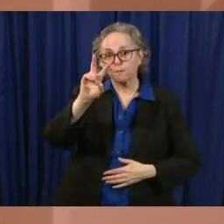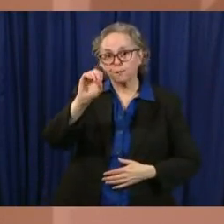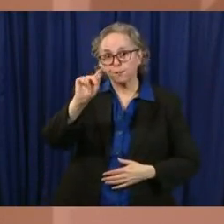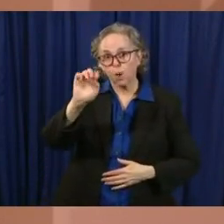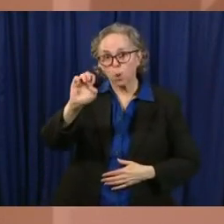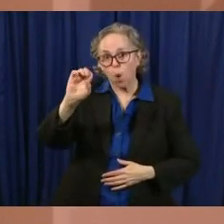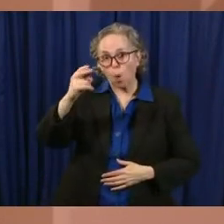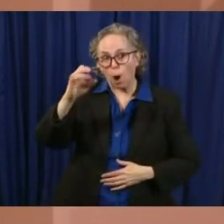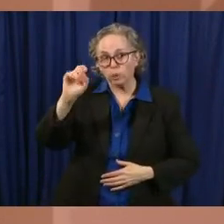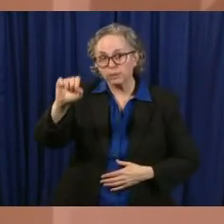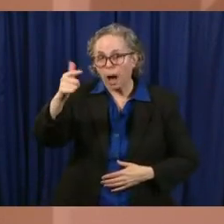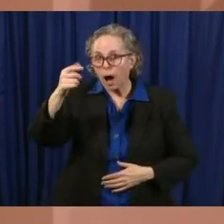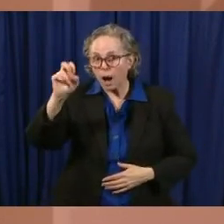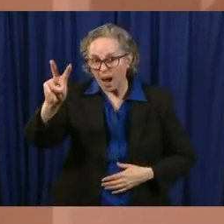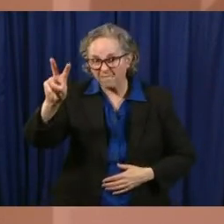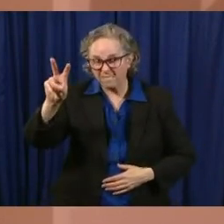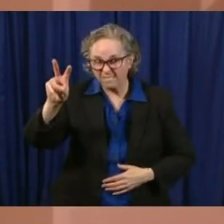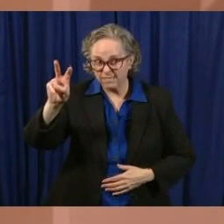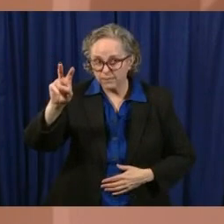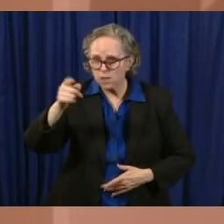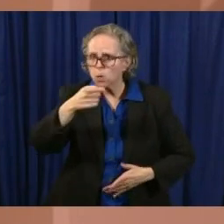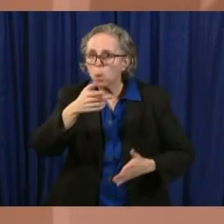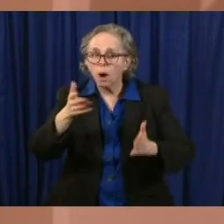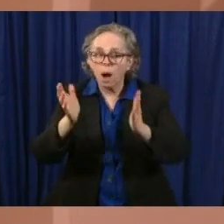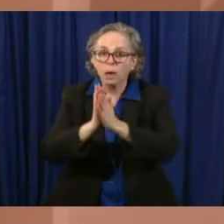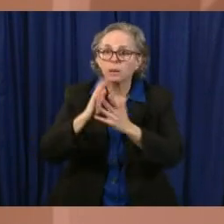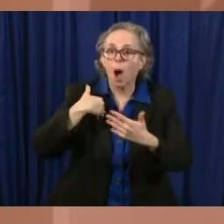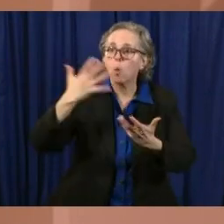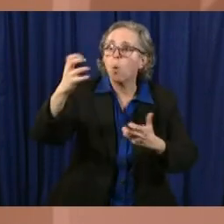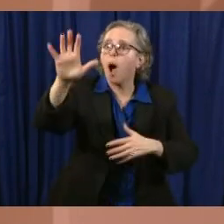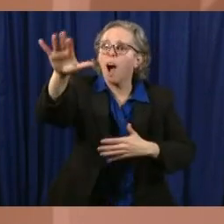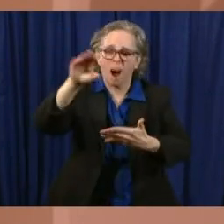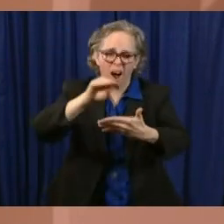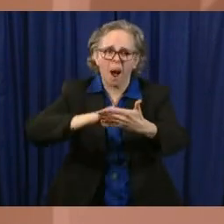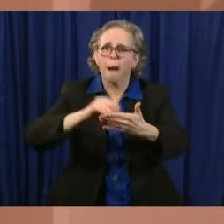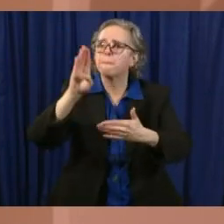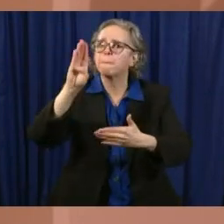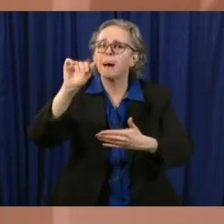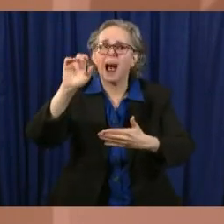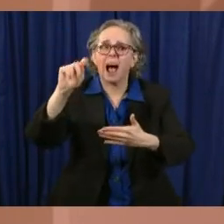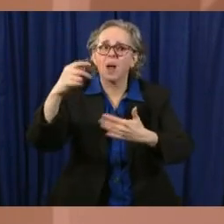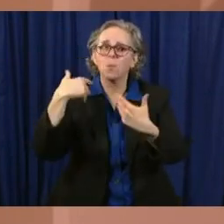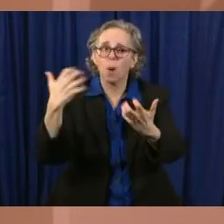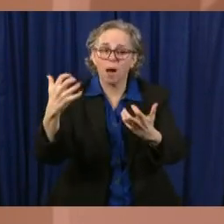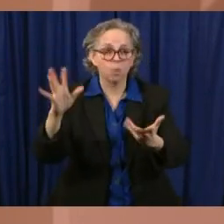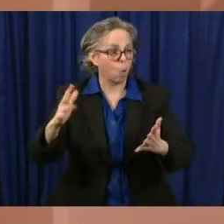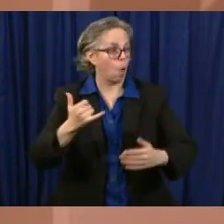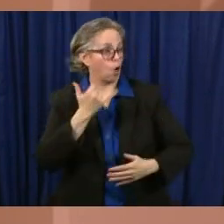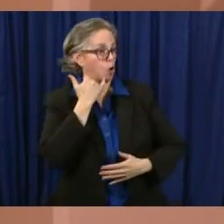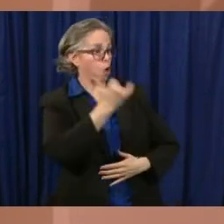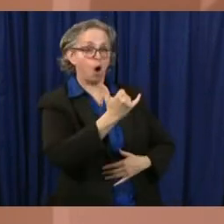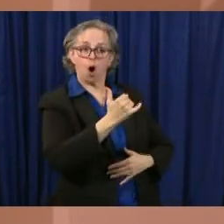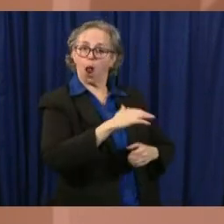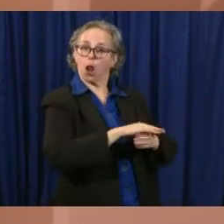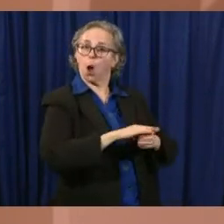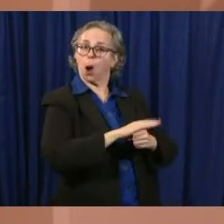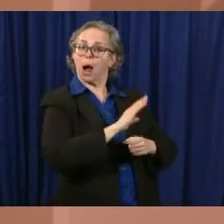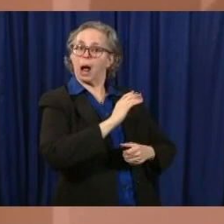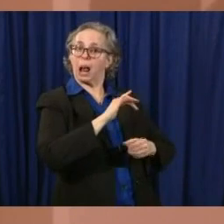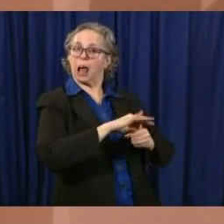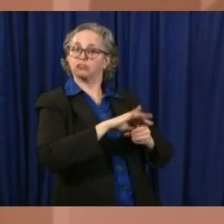ballot, or you can call your local Board of Elections. All great options for you. One of the things that I will remind you that you